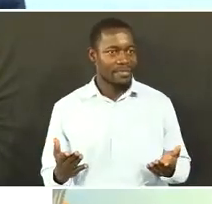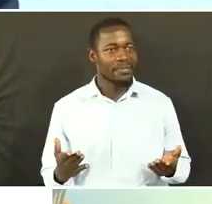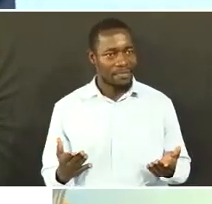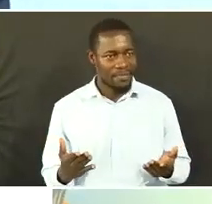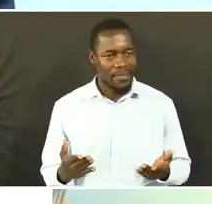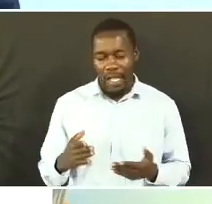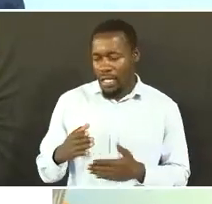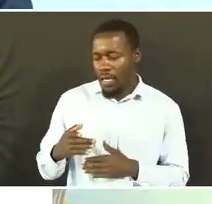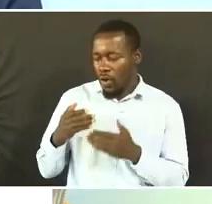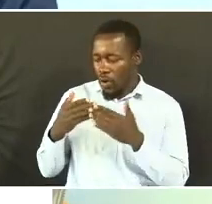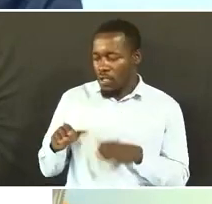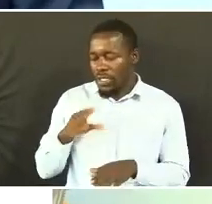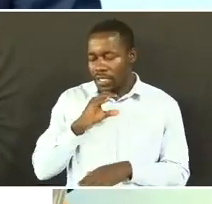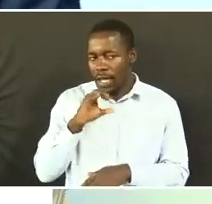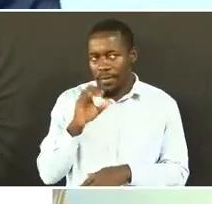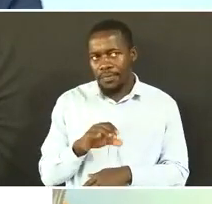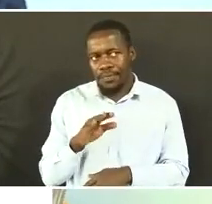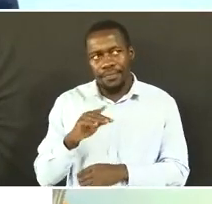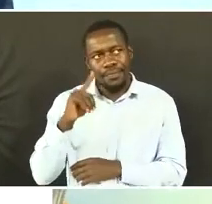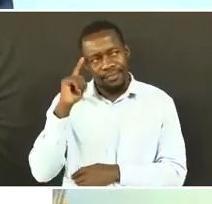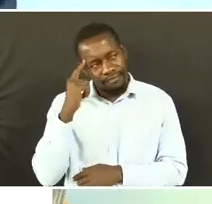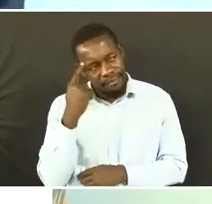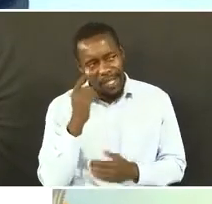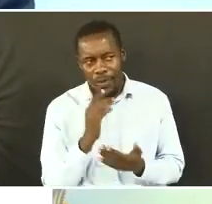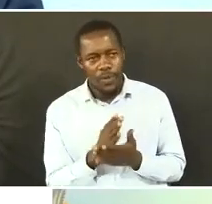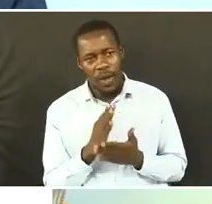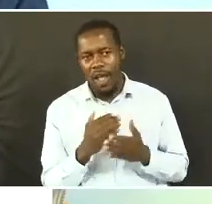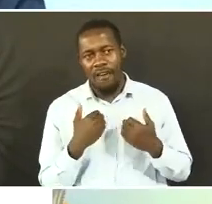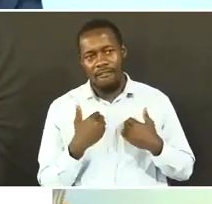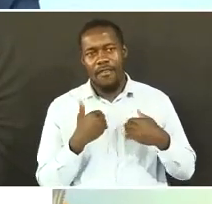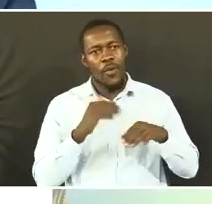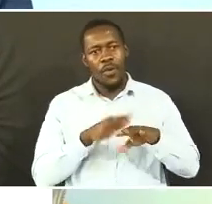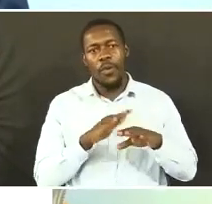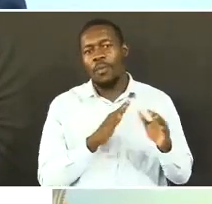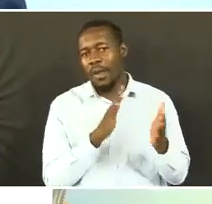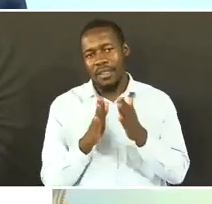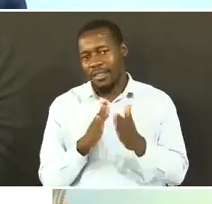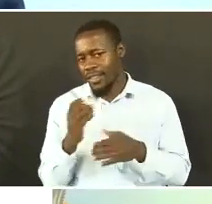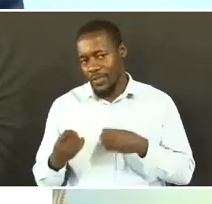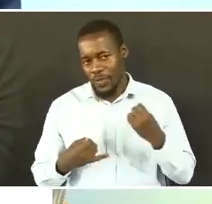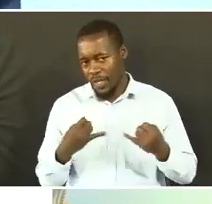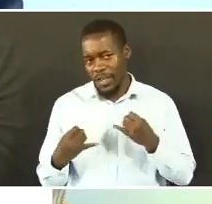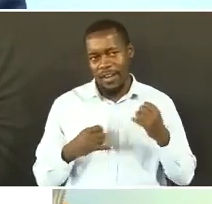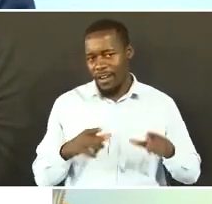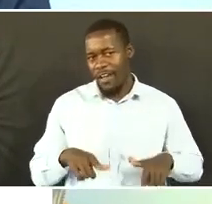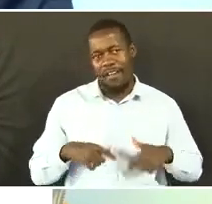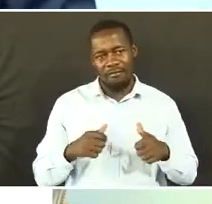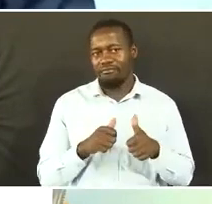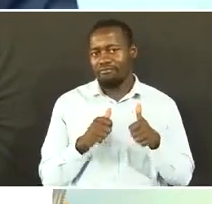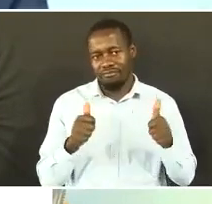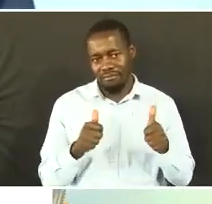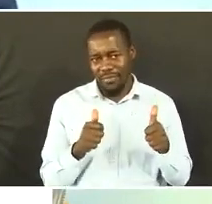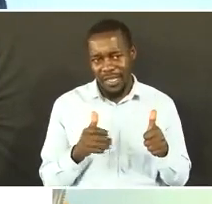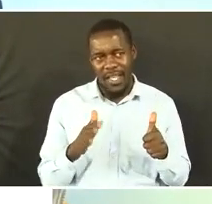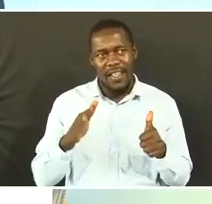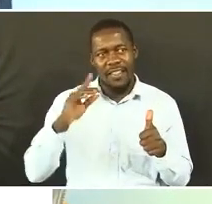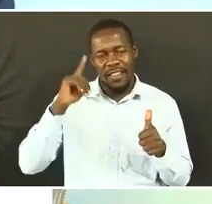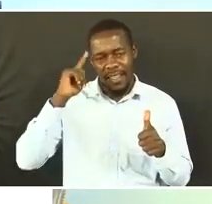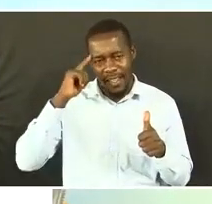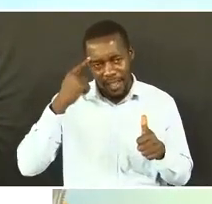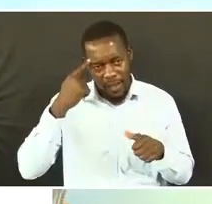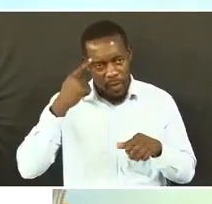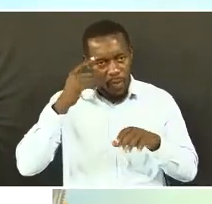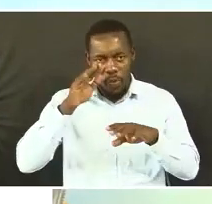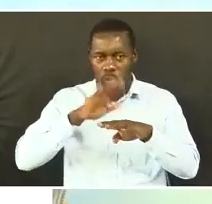prodigal Sean thought to himself that these grand plans, rolling off easily on the tongues of these studied conmen, were indeed grand